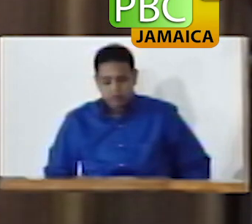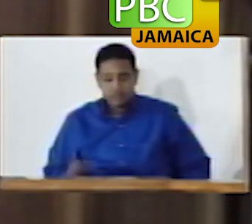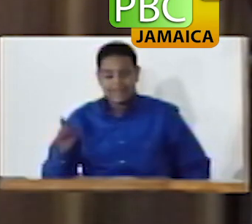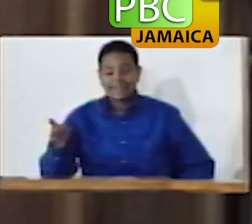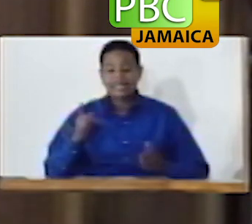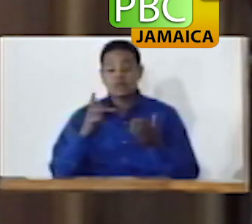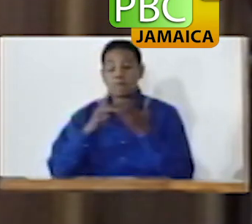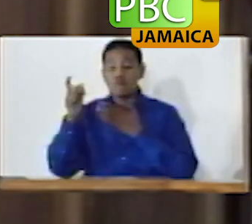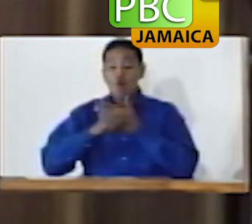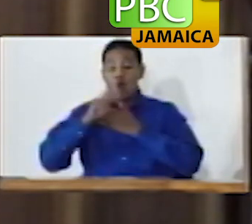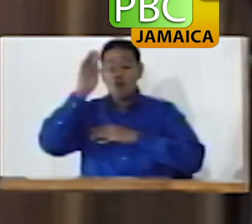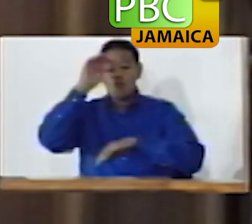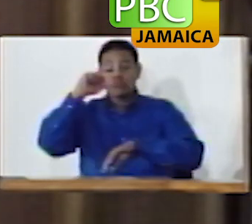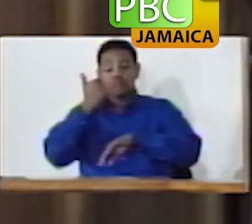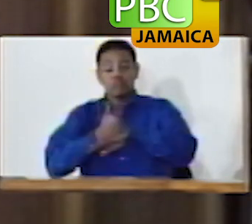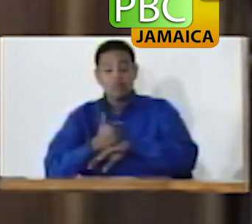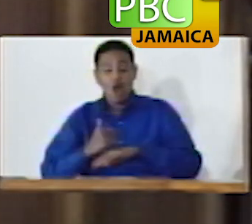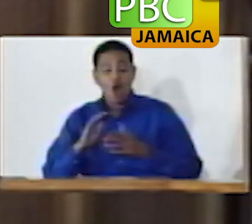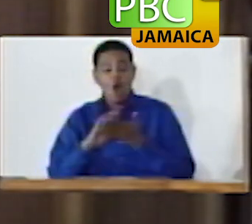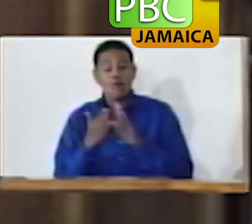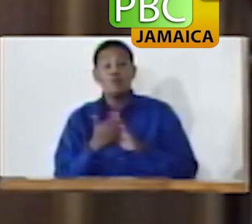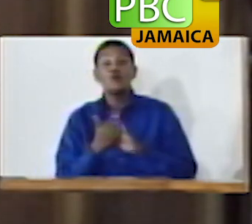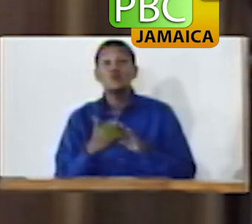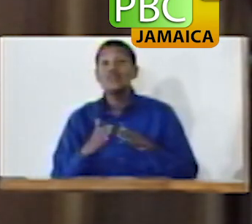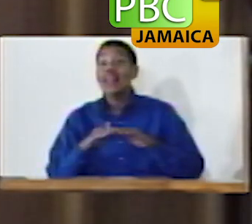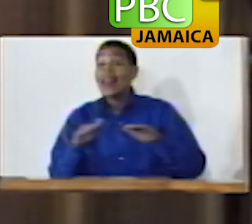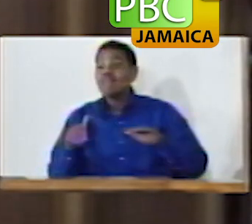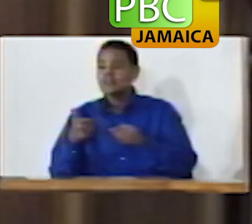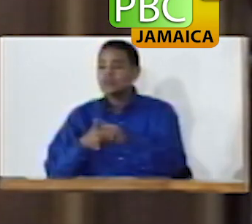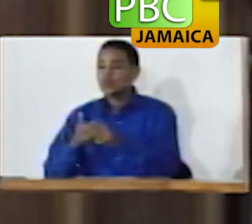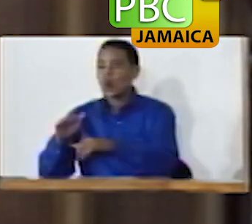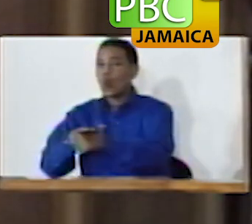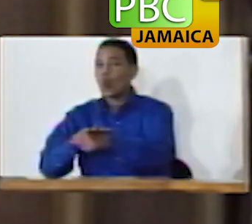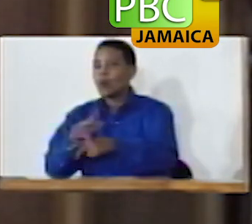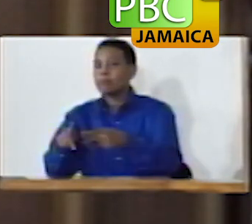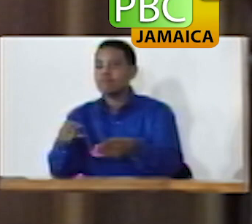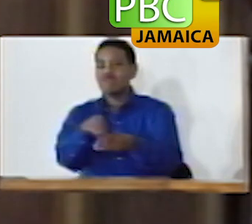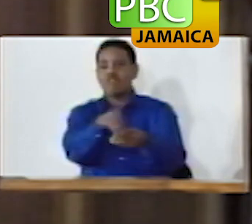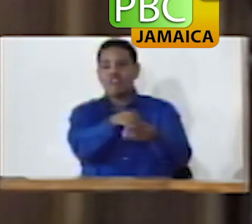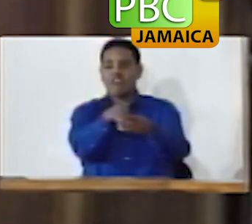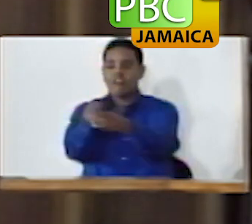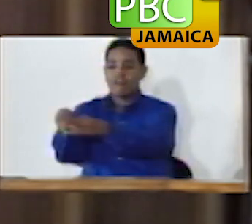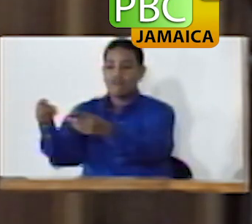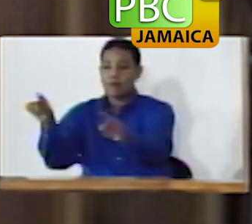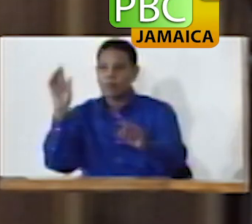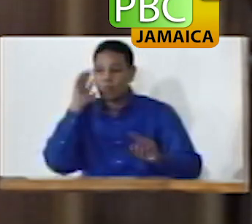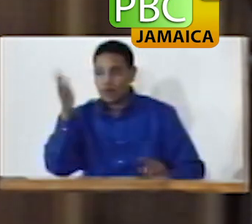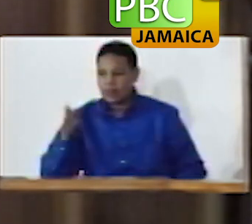program will be executed at the community level by local residents.